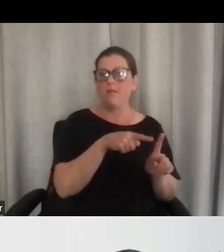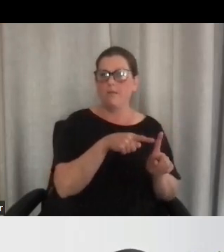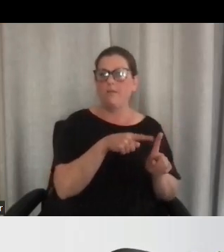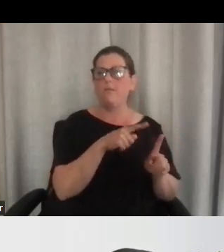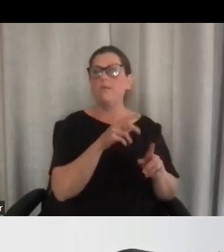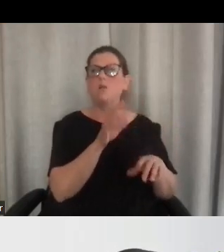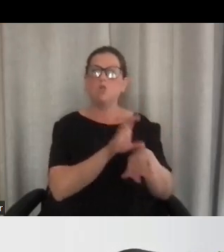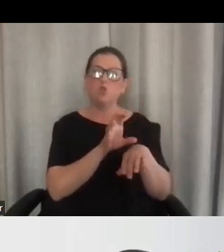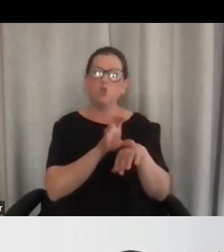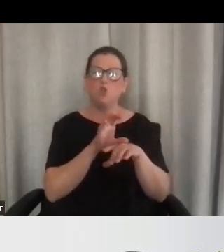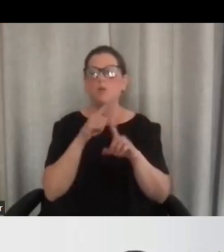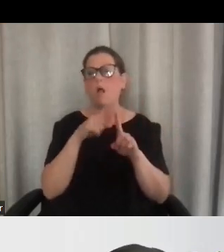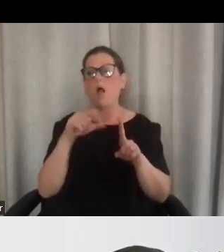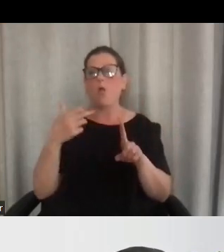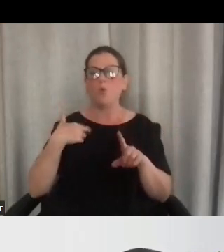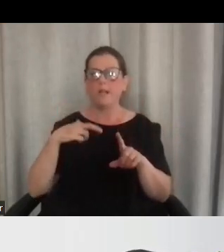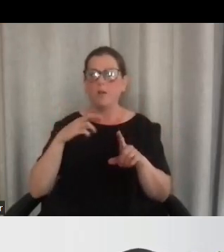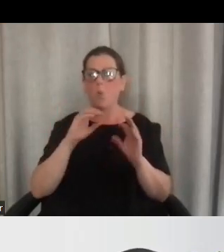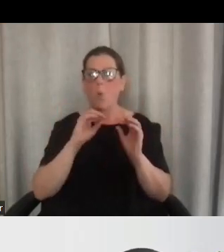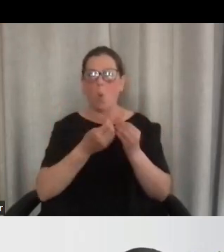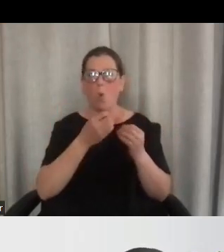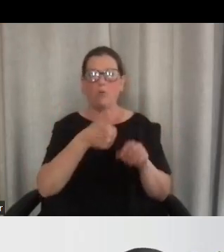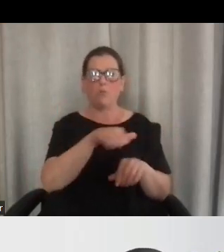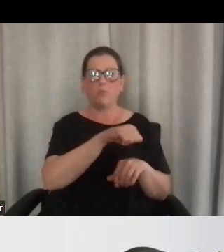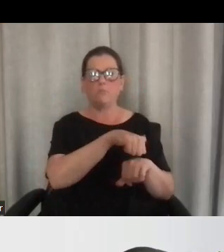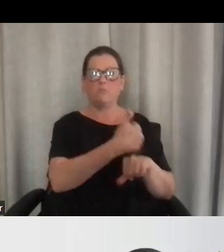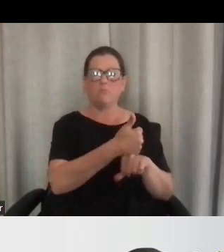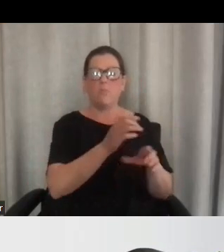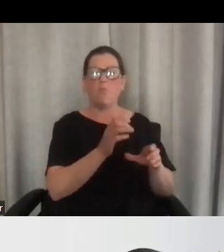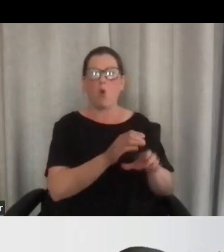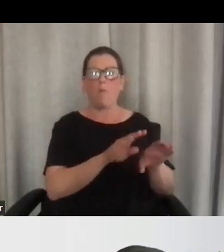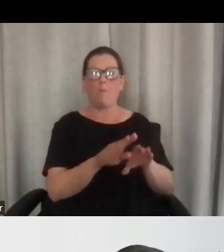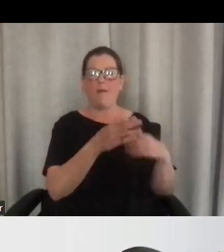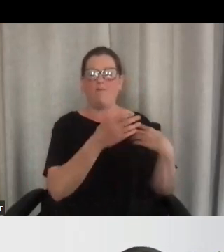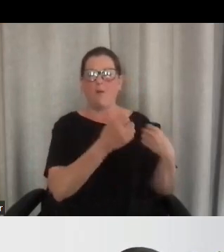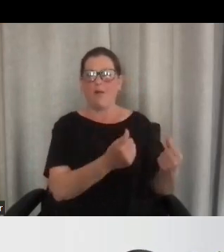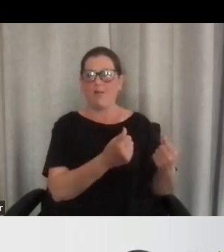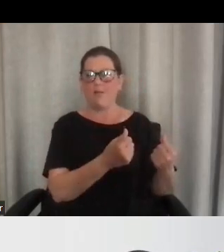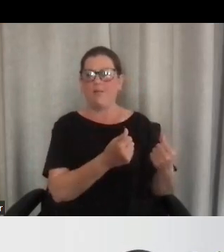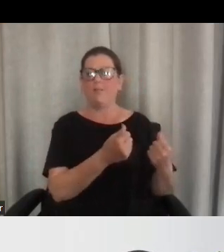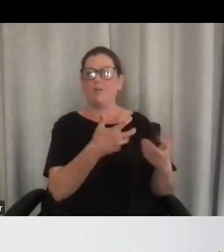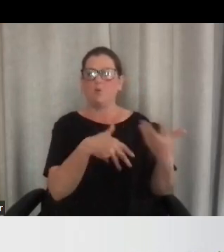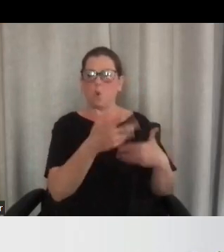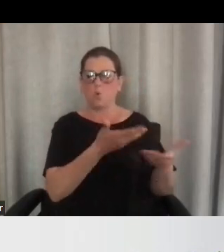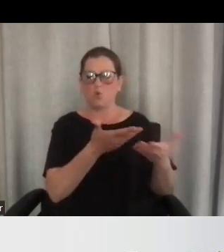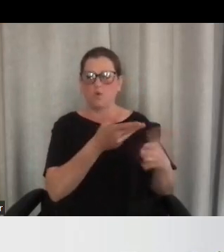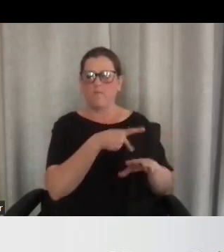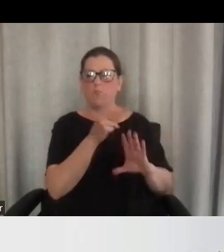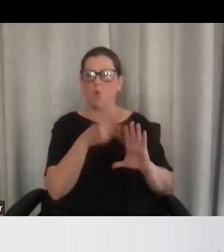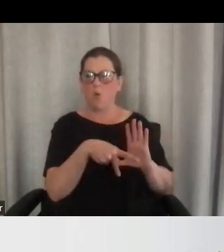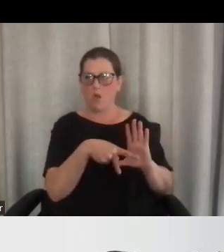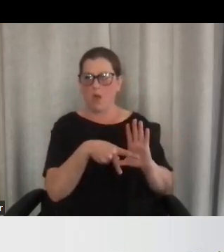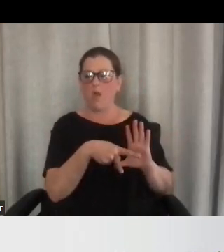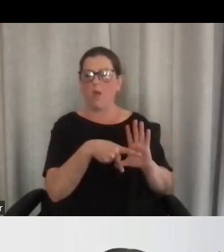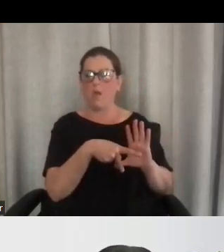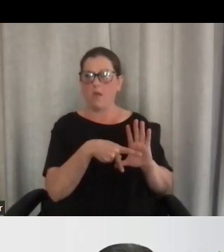churches and other religious organizations are implementing small behavioral health and other social service programs